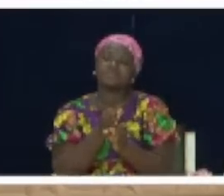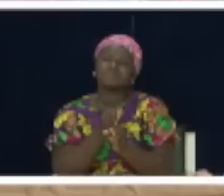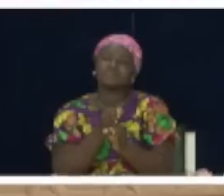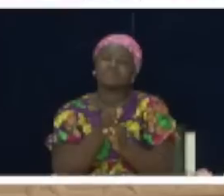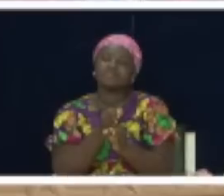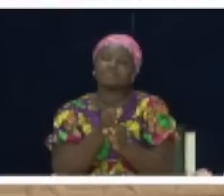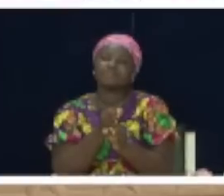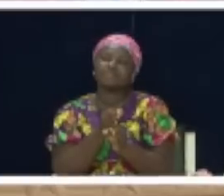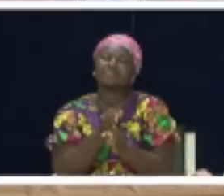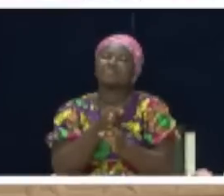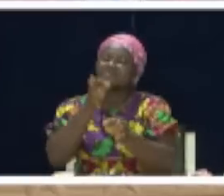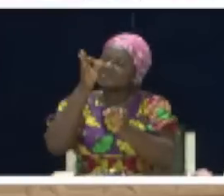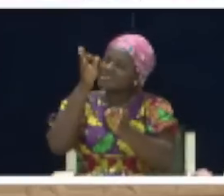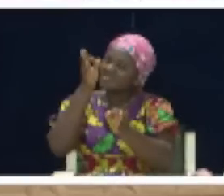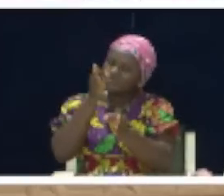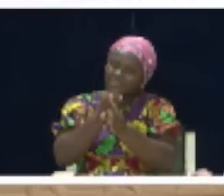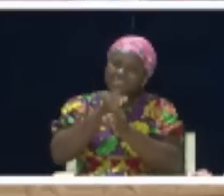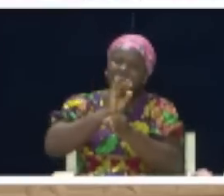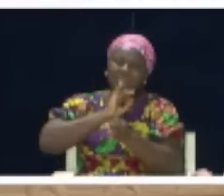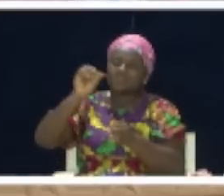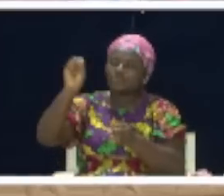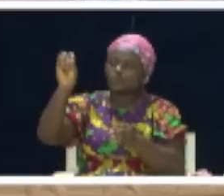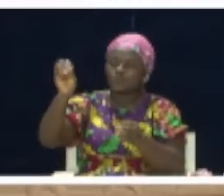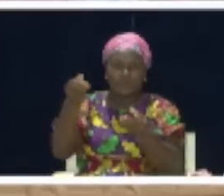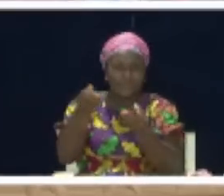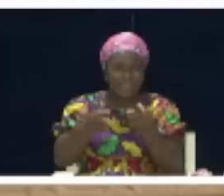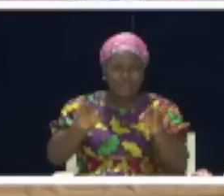In fact, faith is so important